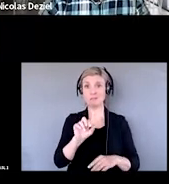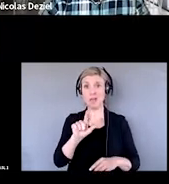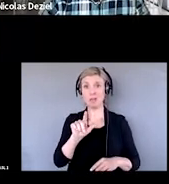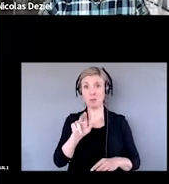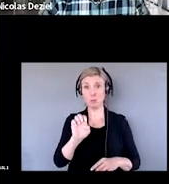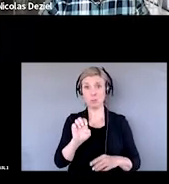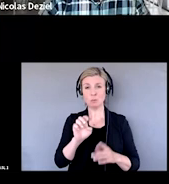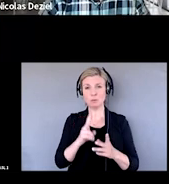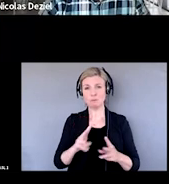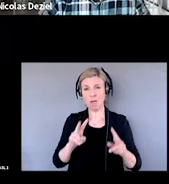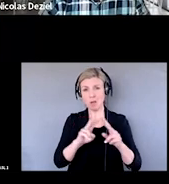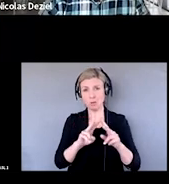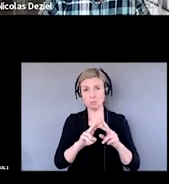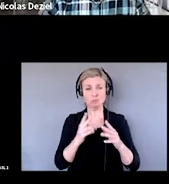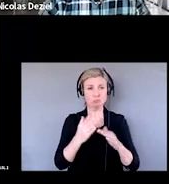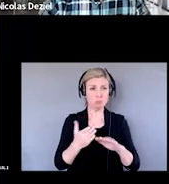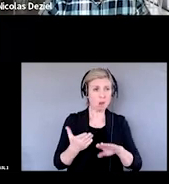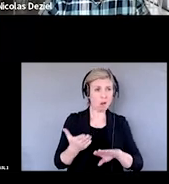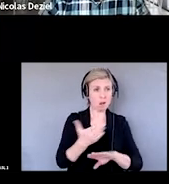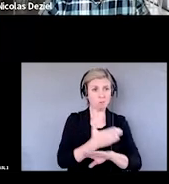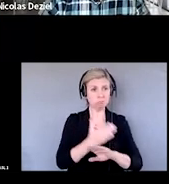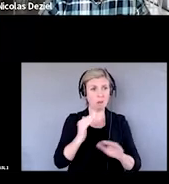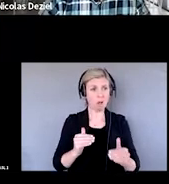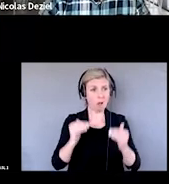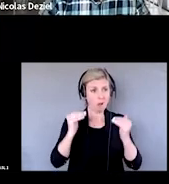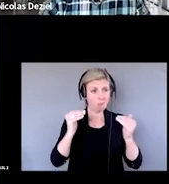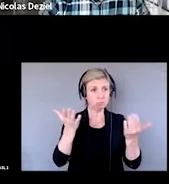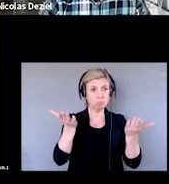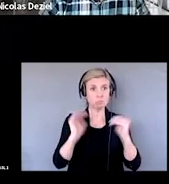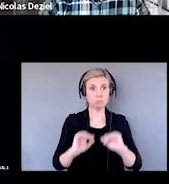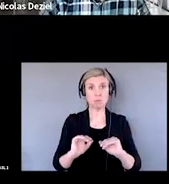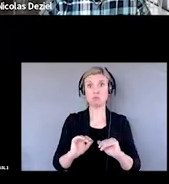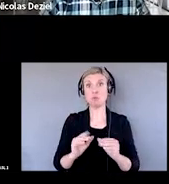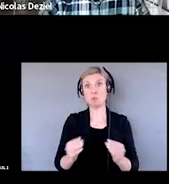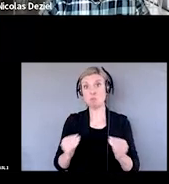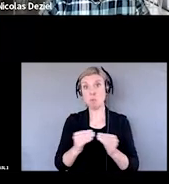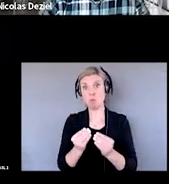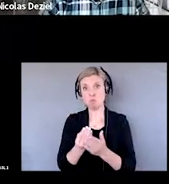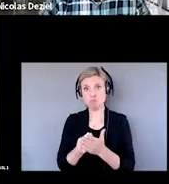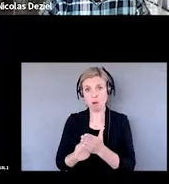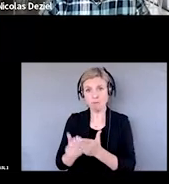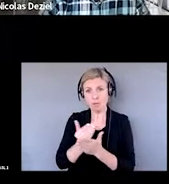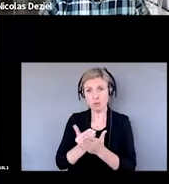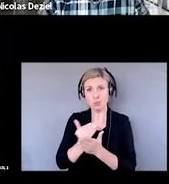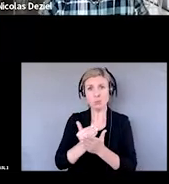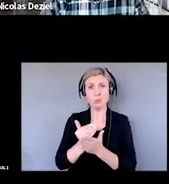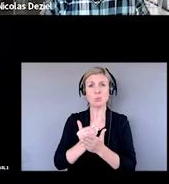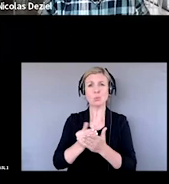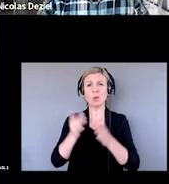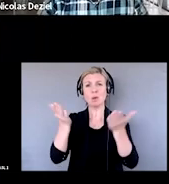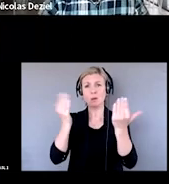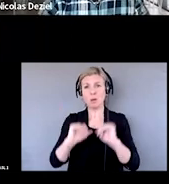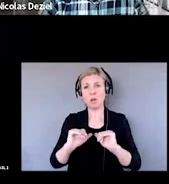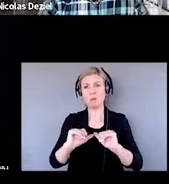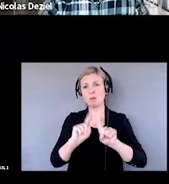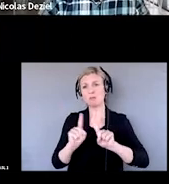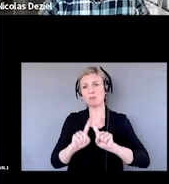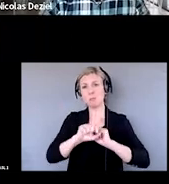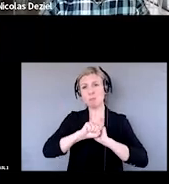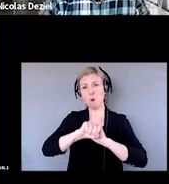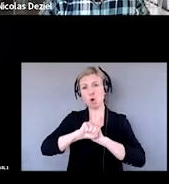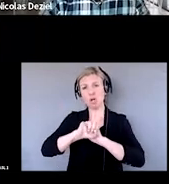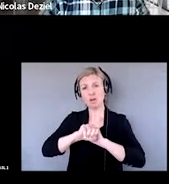business prospects, as well as expand markets and increase employment. So, right, these are all great things, I guess, for a